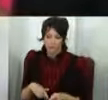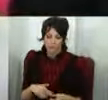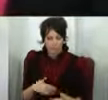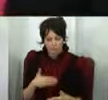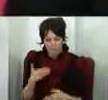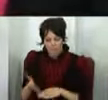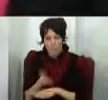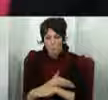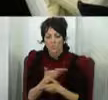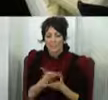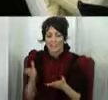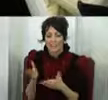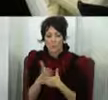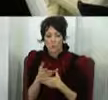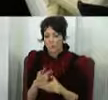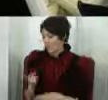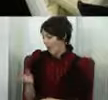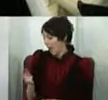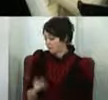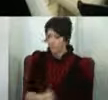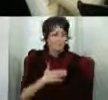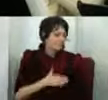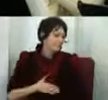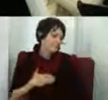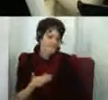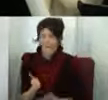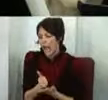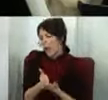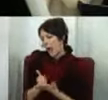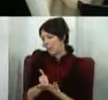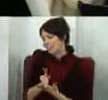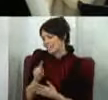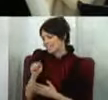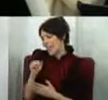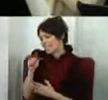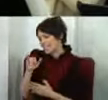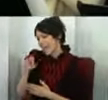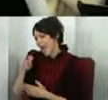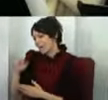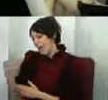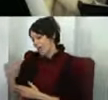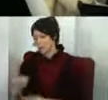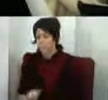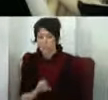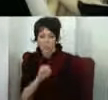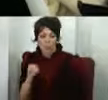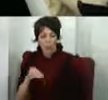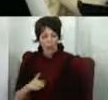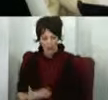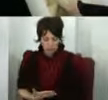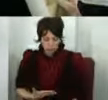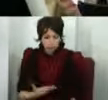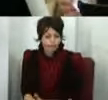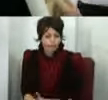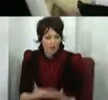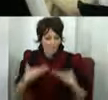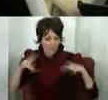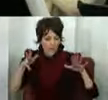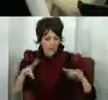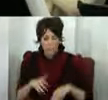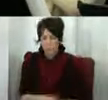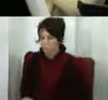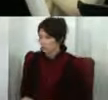us. Please, help me, Tatiana. So, I delivered their baby. She